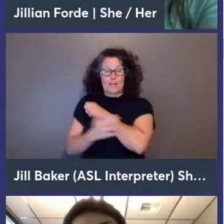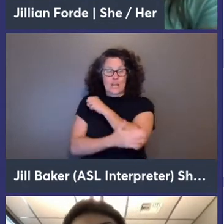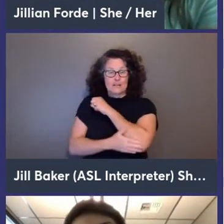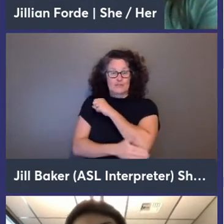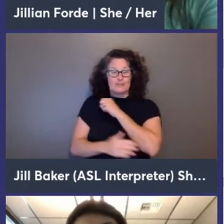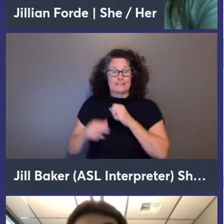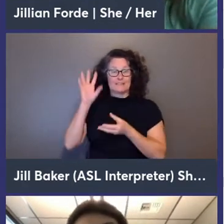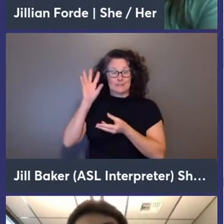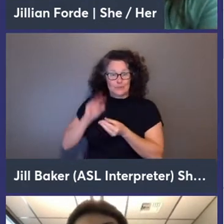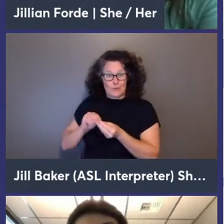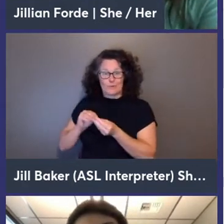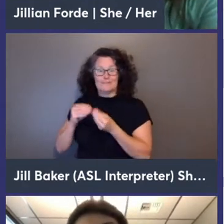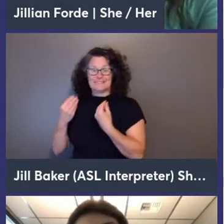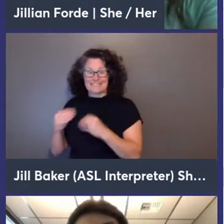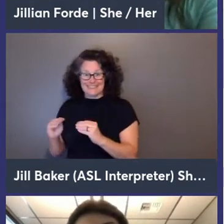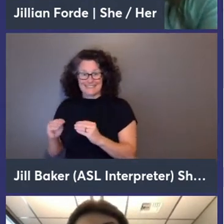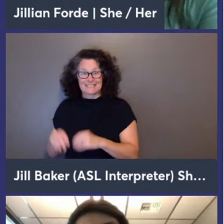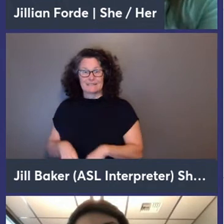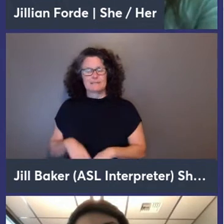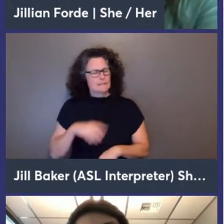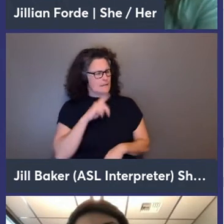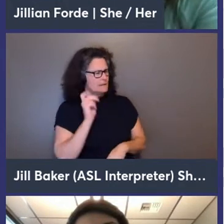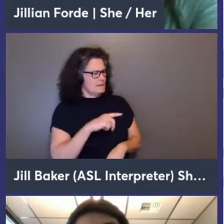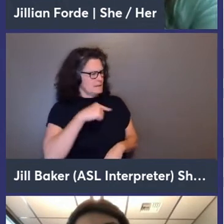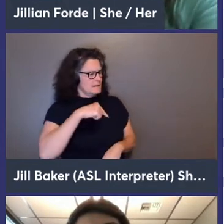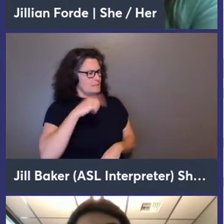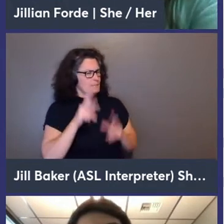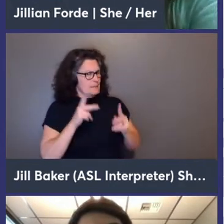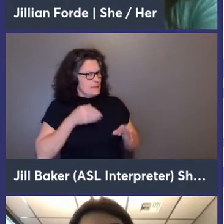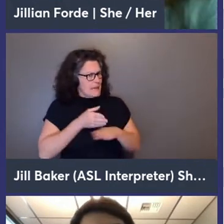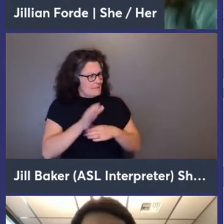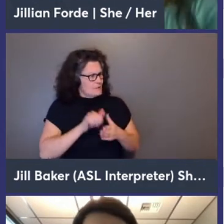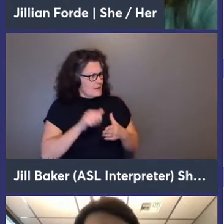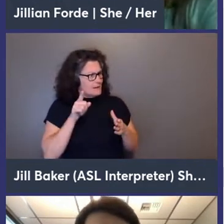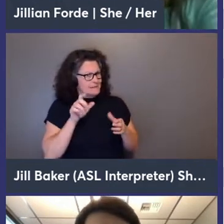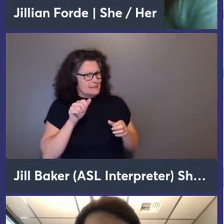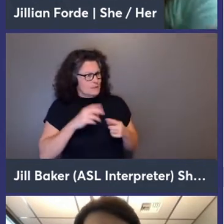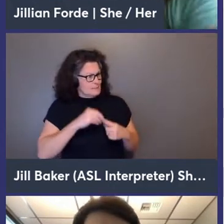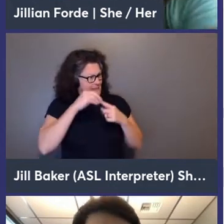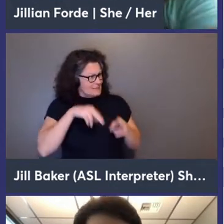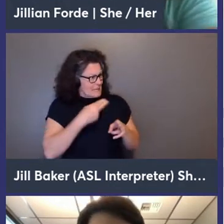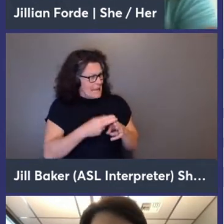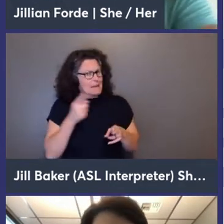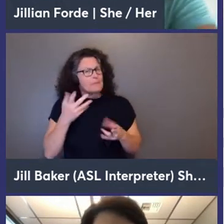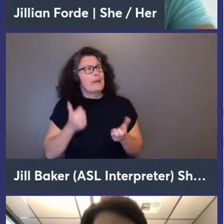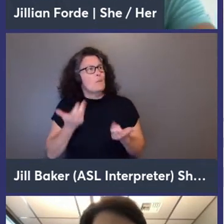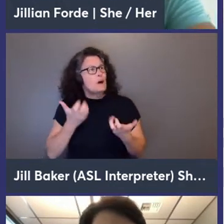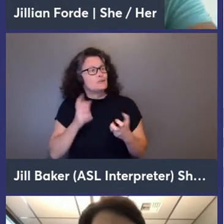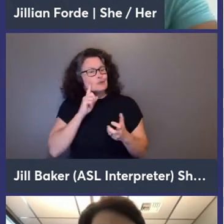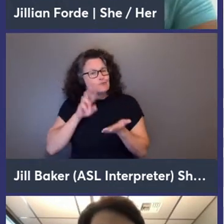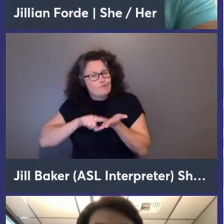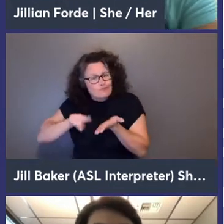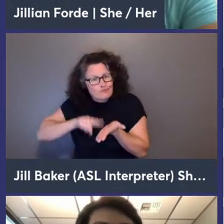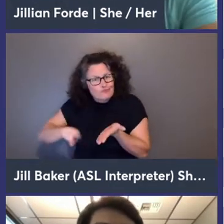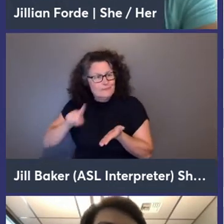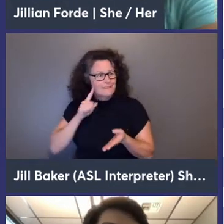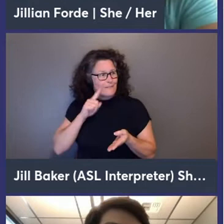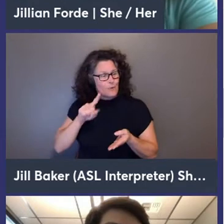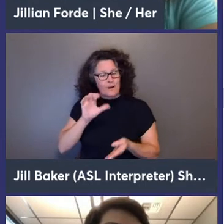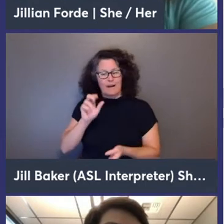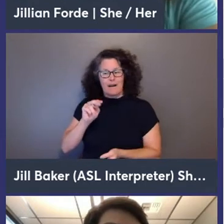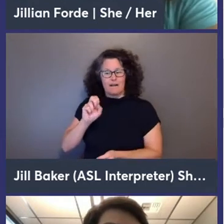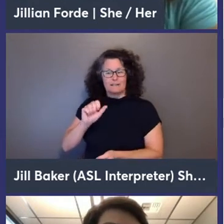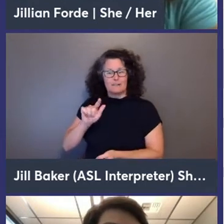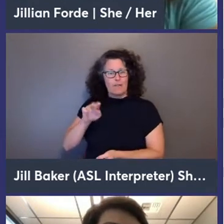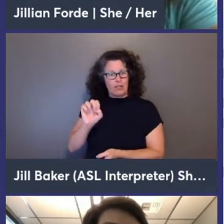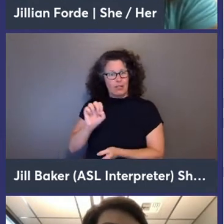particular interface within QuickSight? Like, so when people afterwards go and start, poking around in the console? Yeah, it definitely can